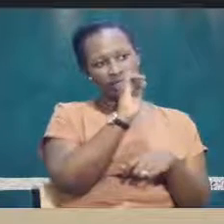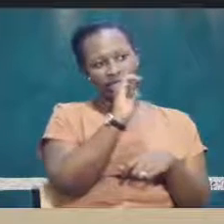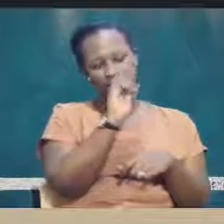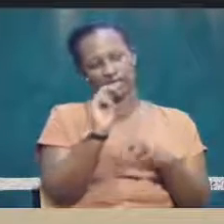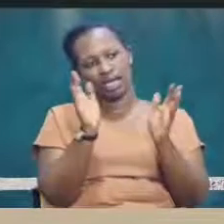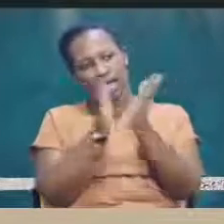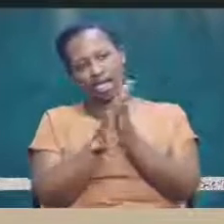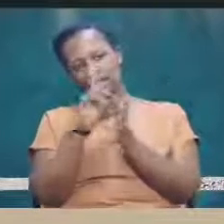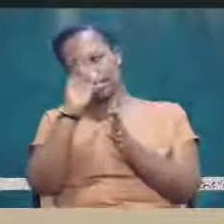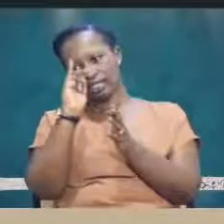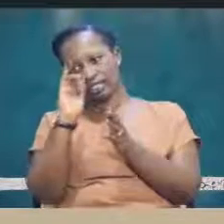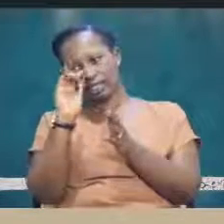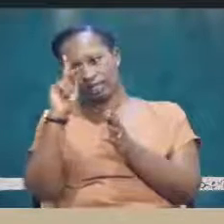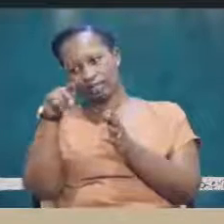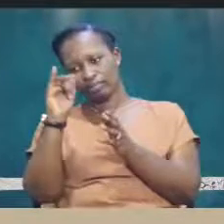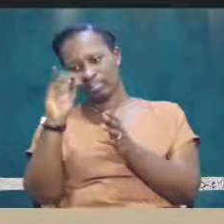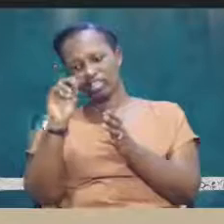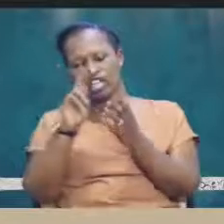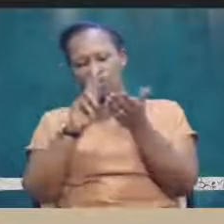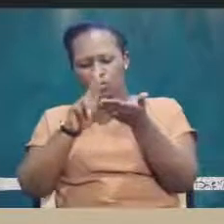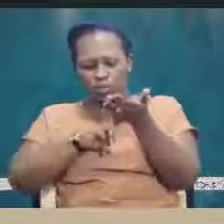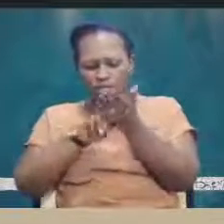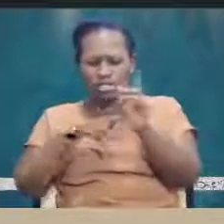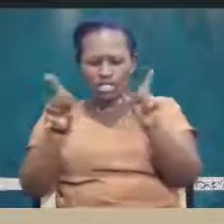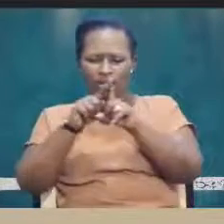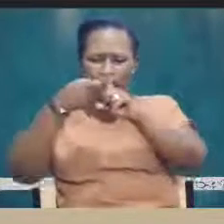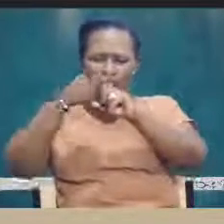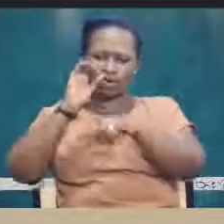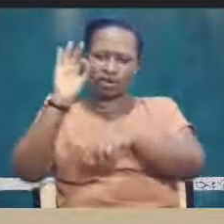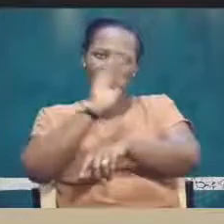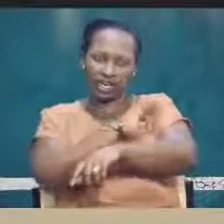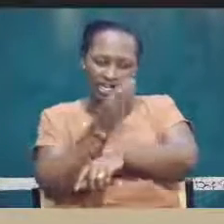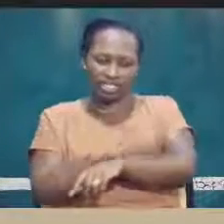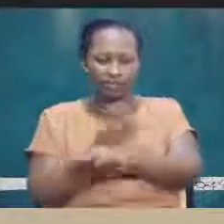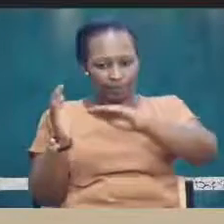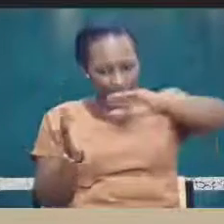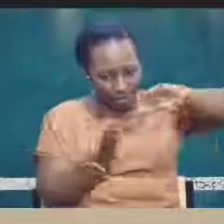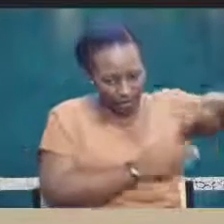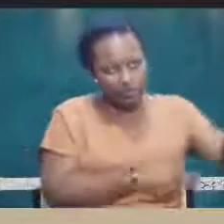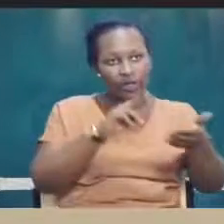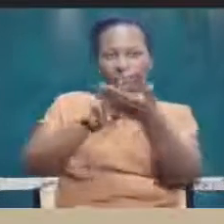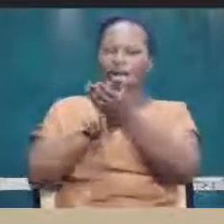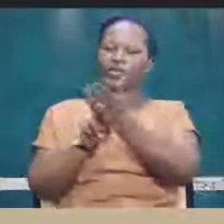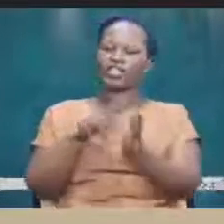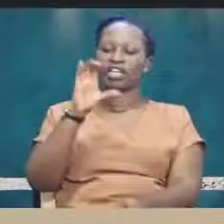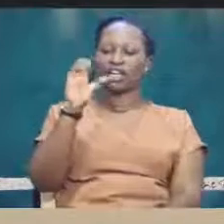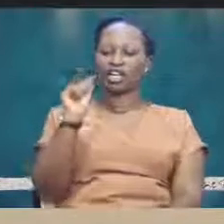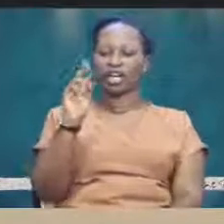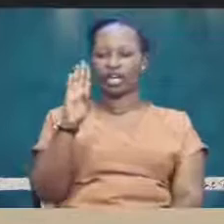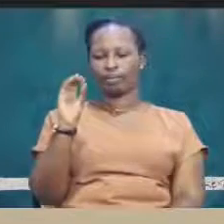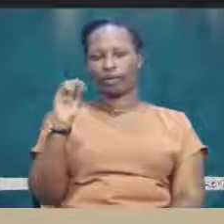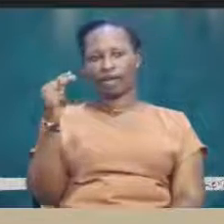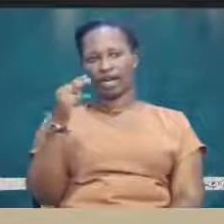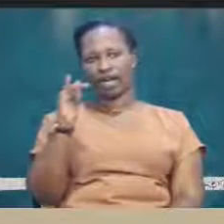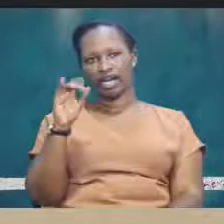carbohydrates are the ones which are used, which are essential, which are used for the first time.